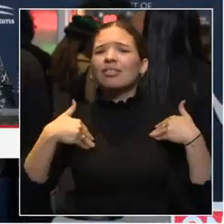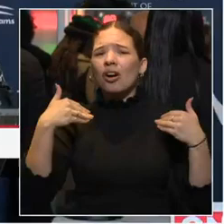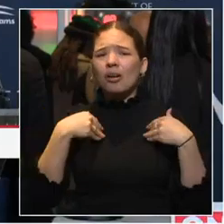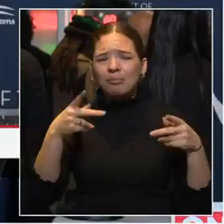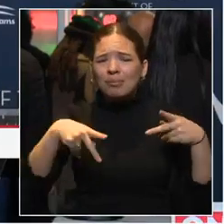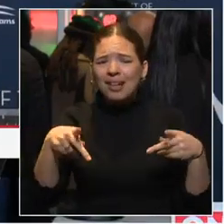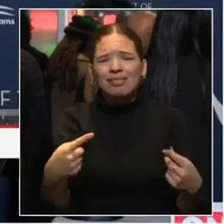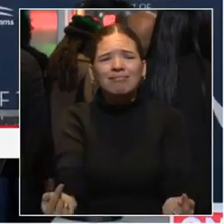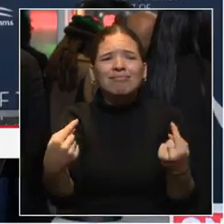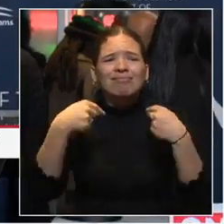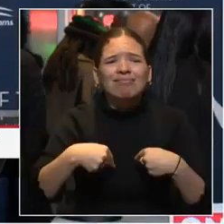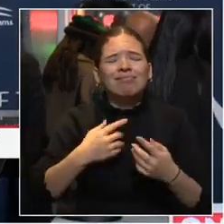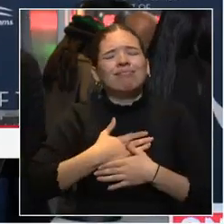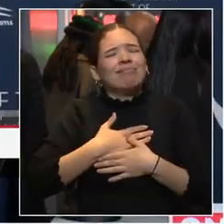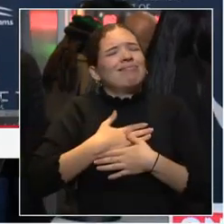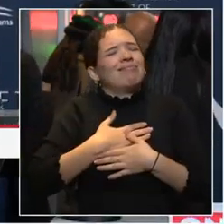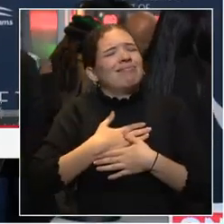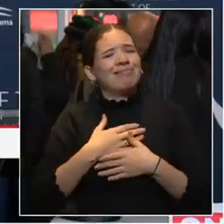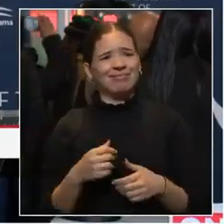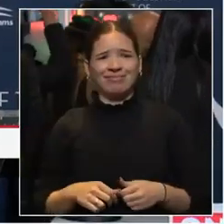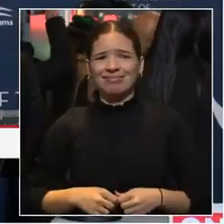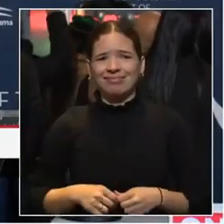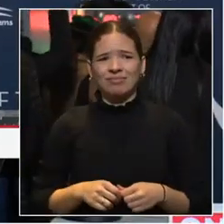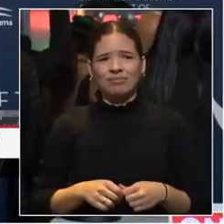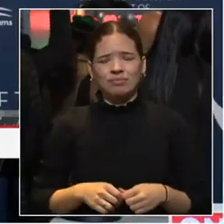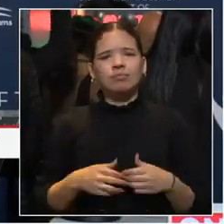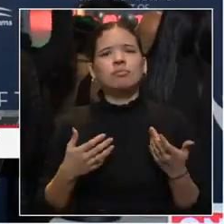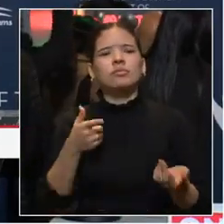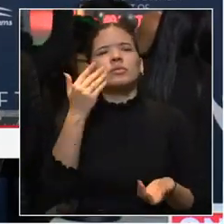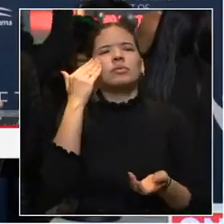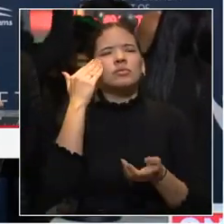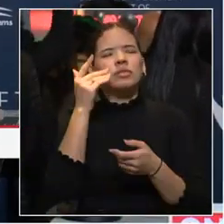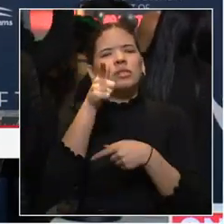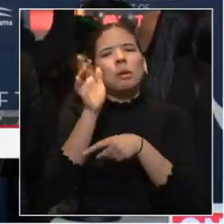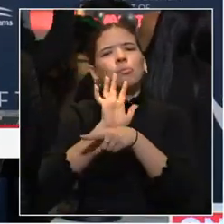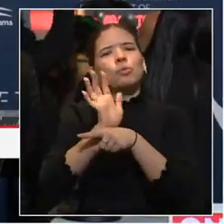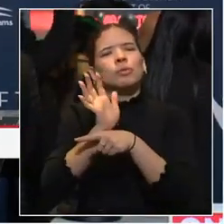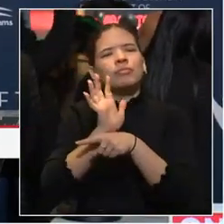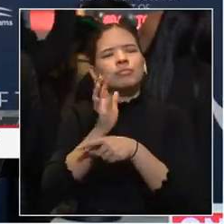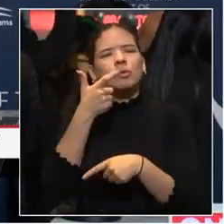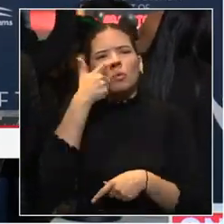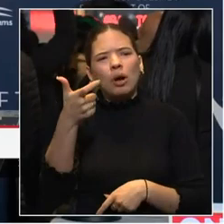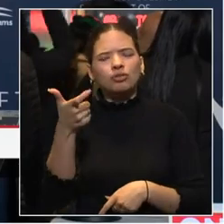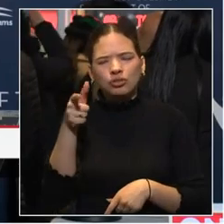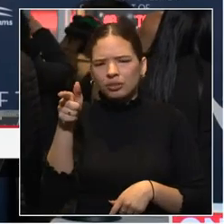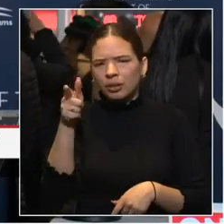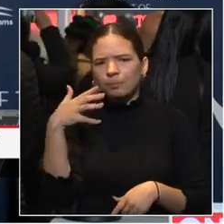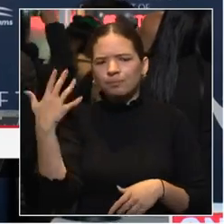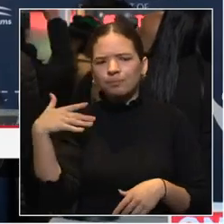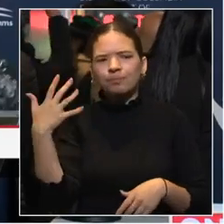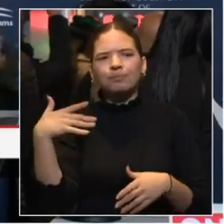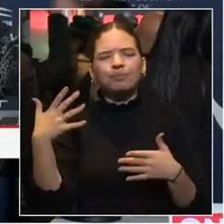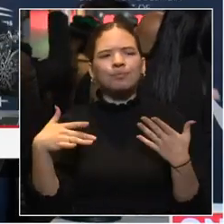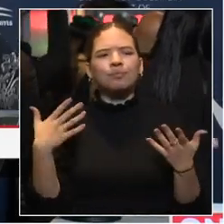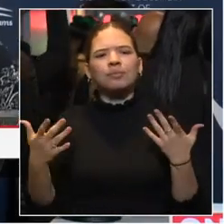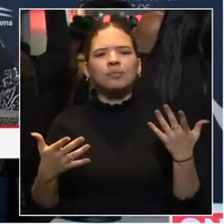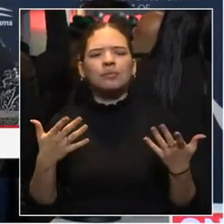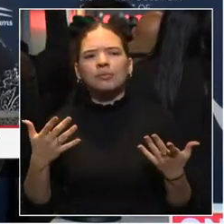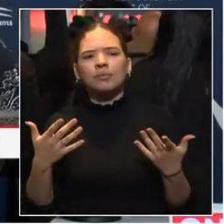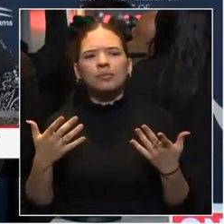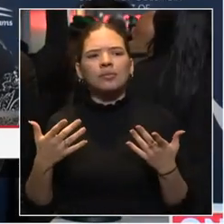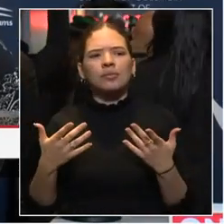You know, when you have a movie, you see a movie sometime, and it starts present, and then it says 5